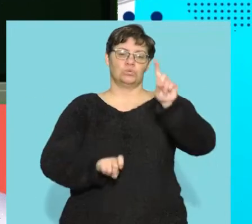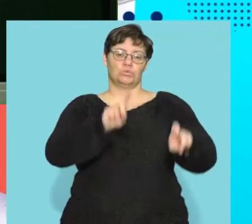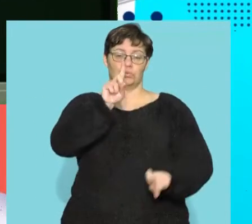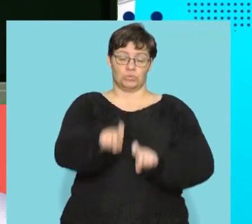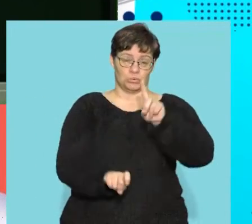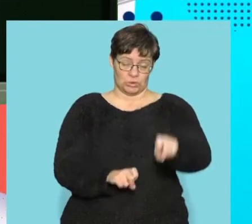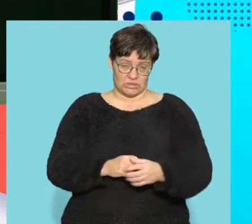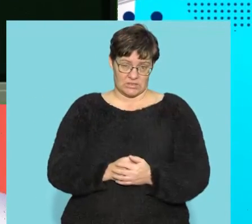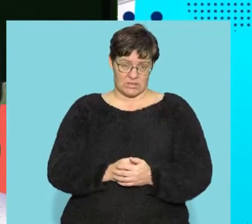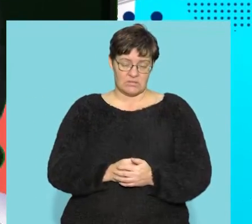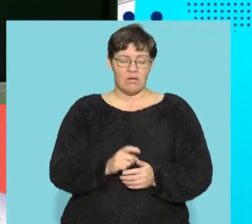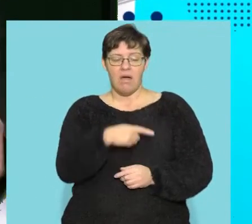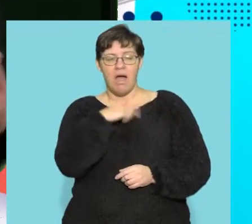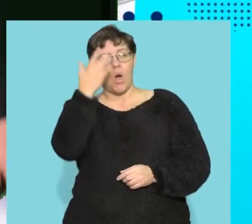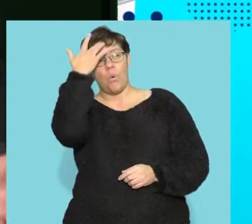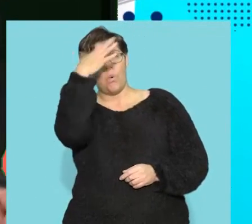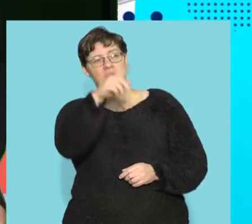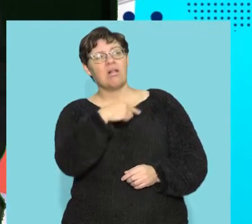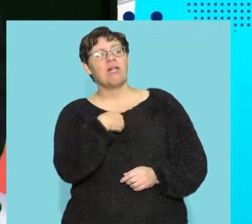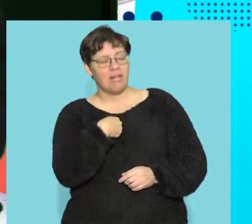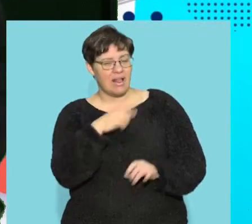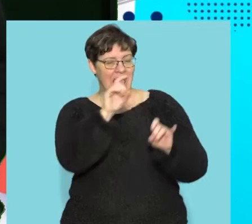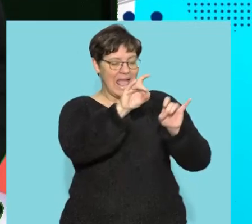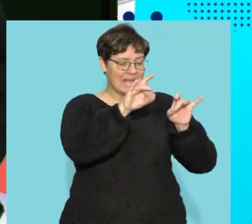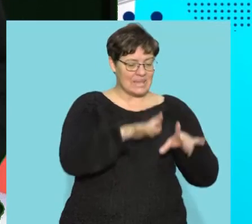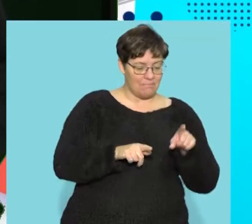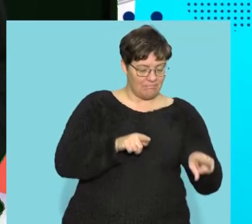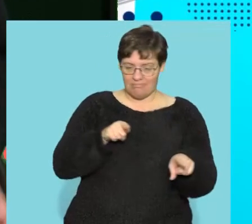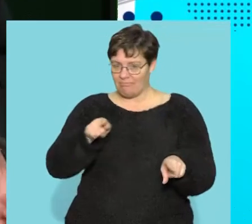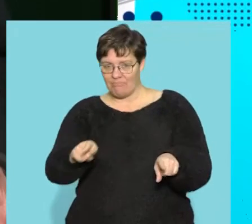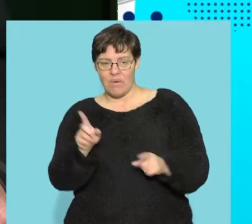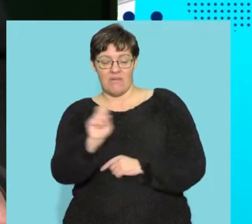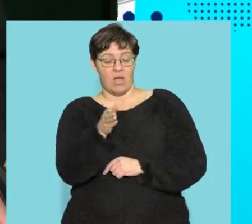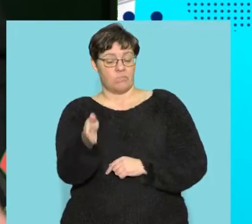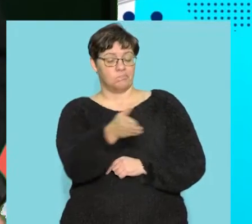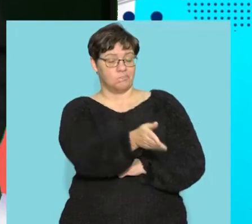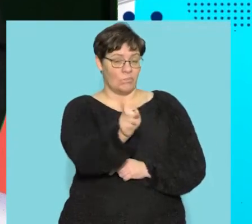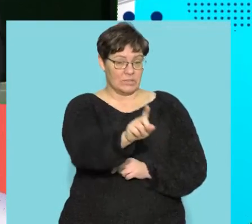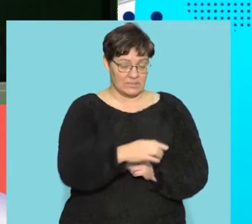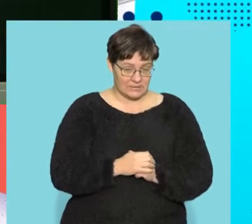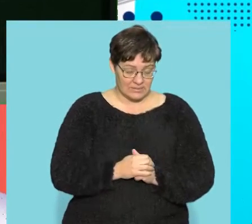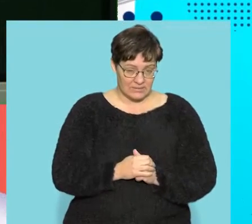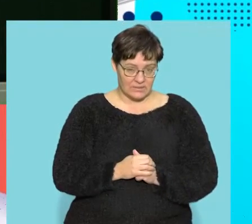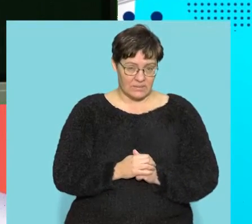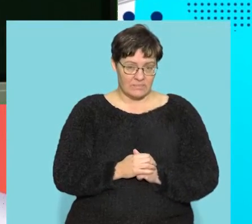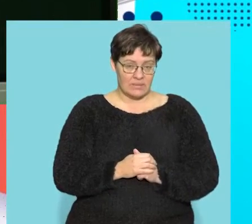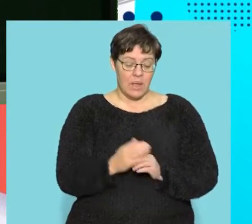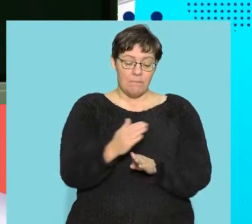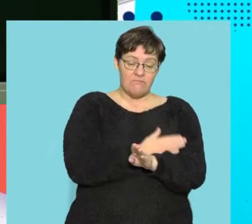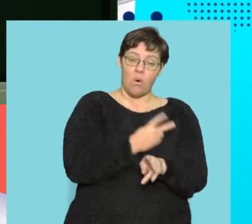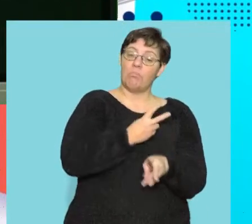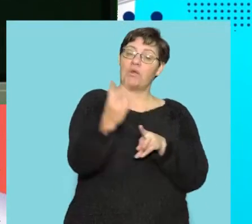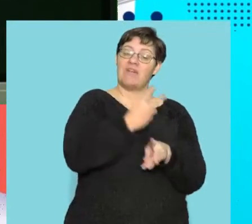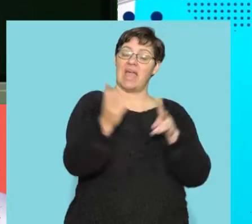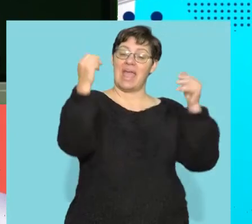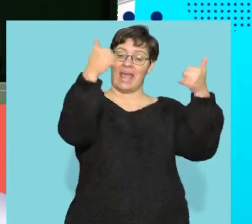give you a flavor of what could be in your exam paper, right? So make sure before you prepare for your